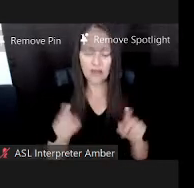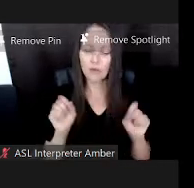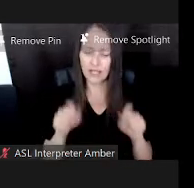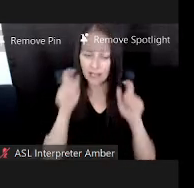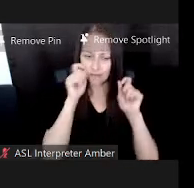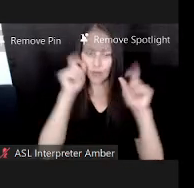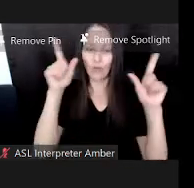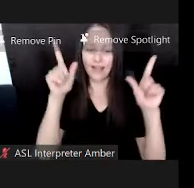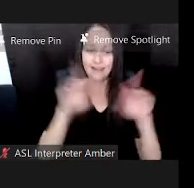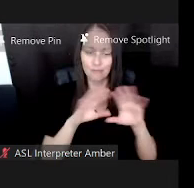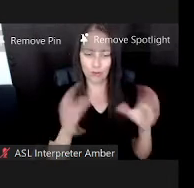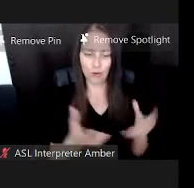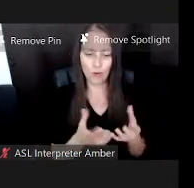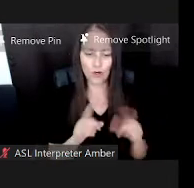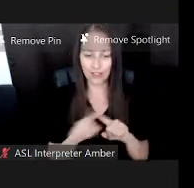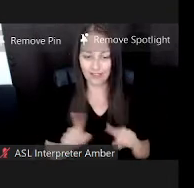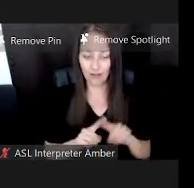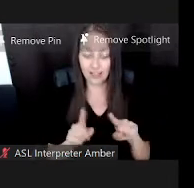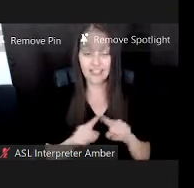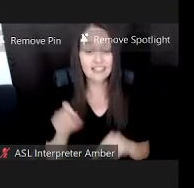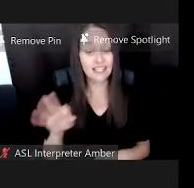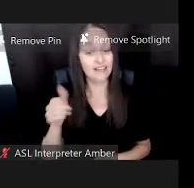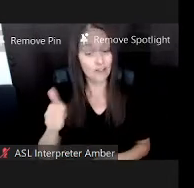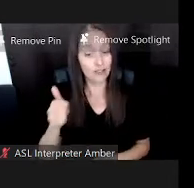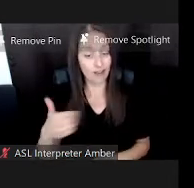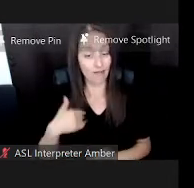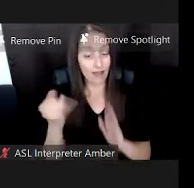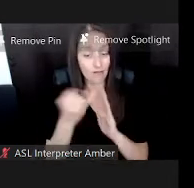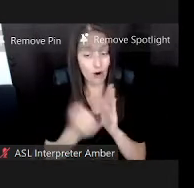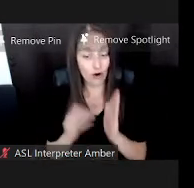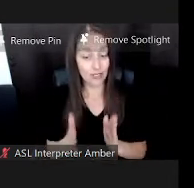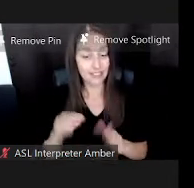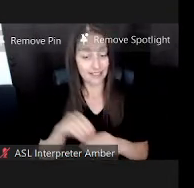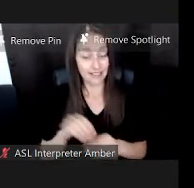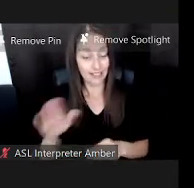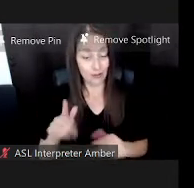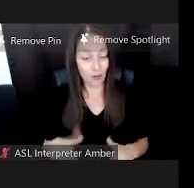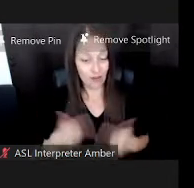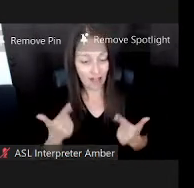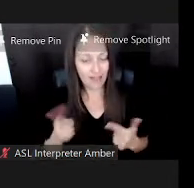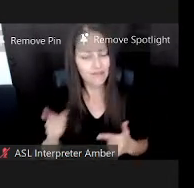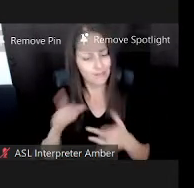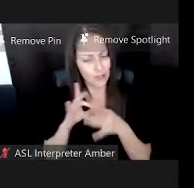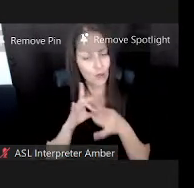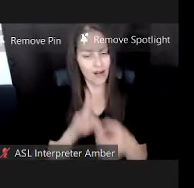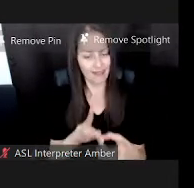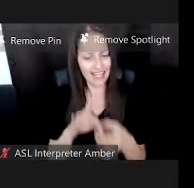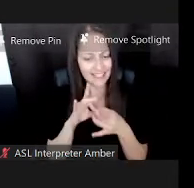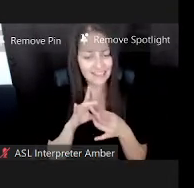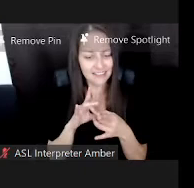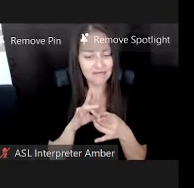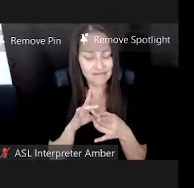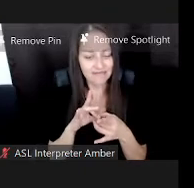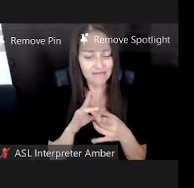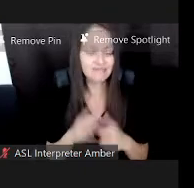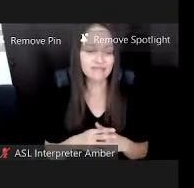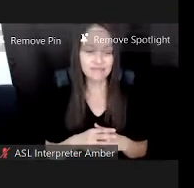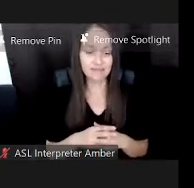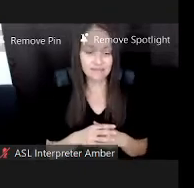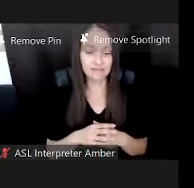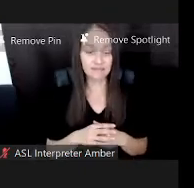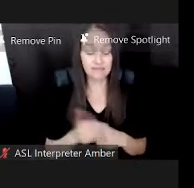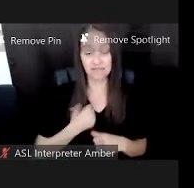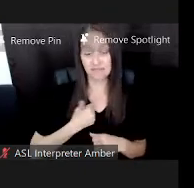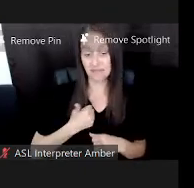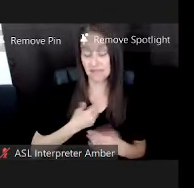you have an artist in your life, no matter where you are in the world, you're linked. Yeah. You know, I can be linked to communities